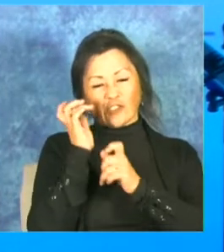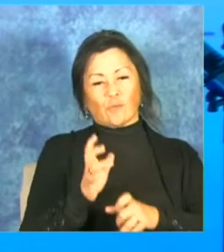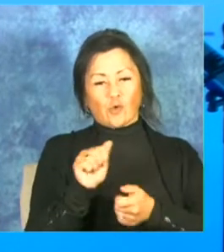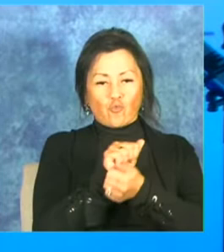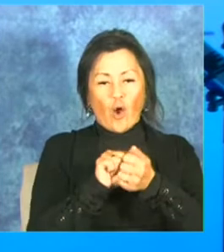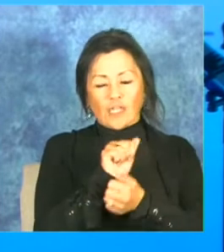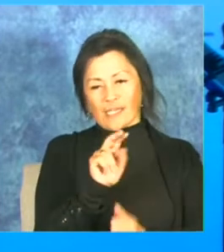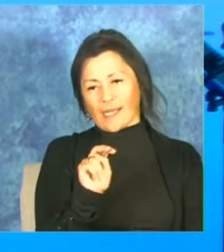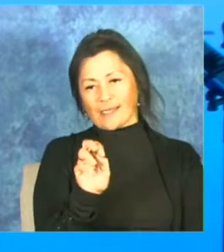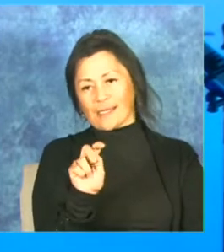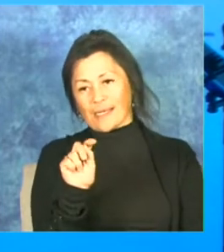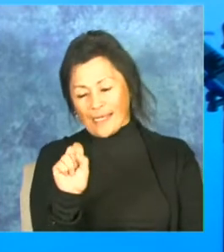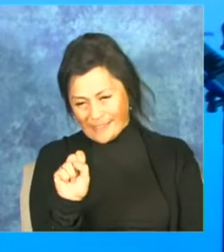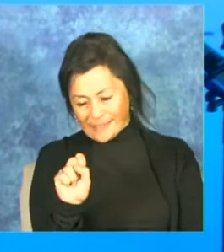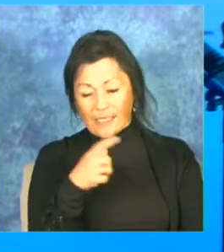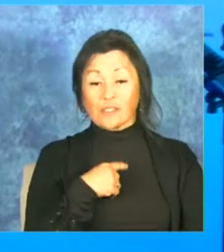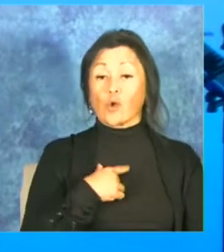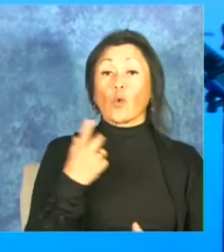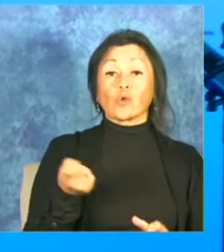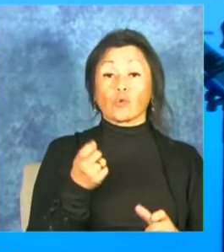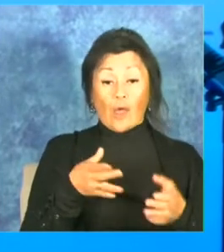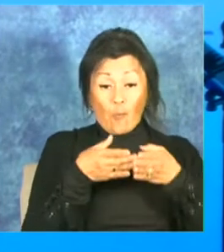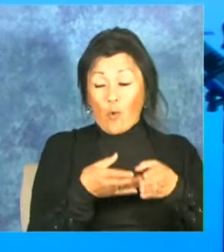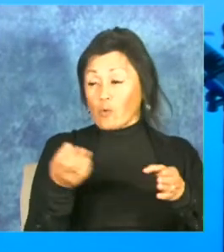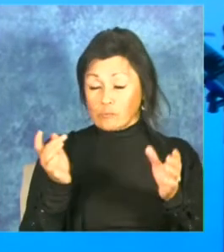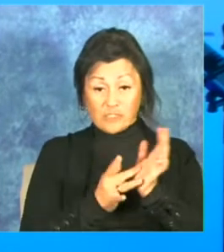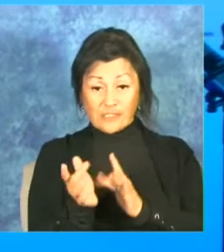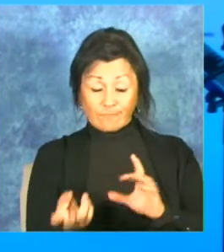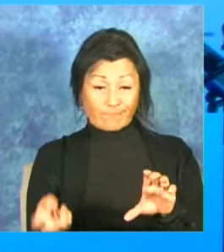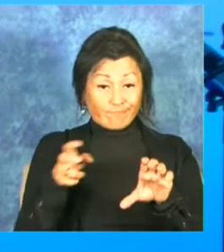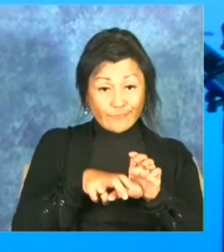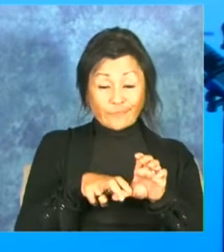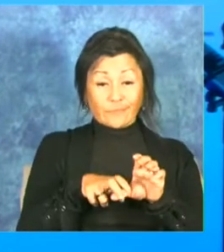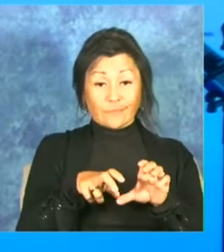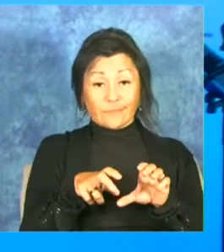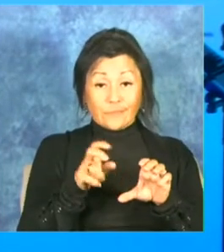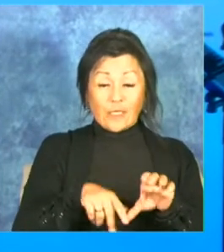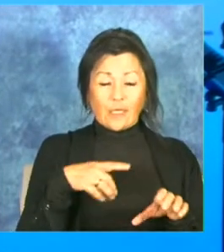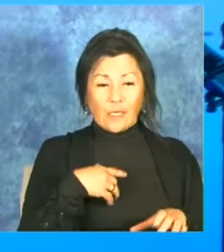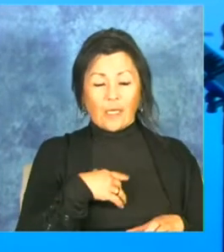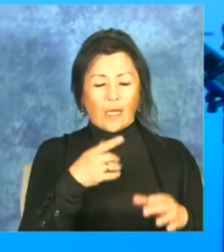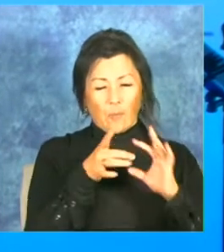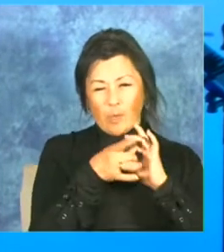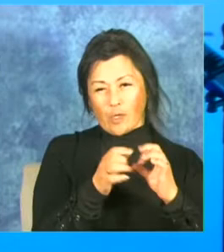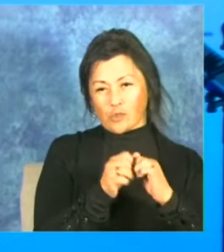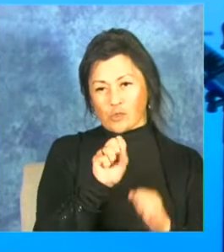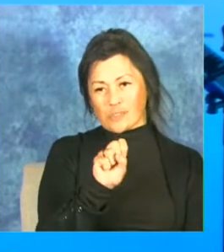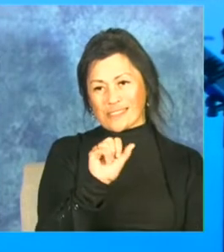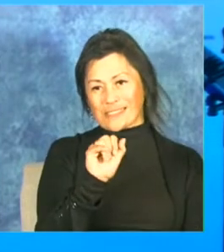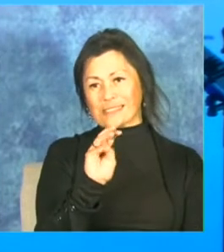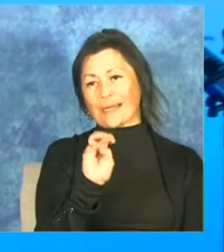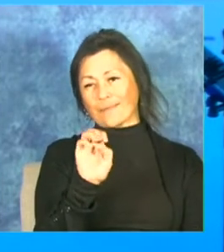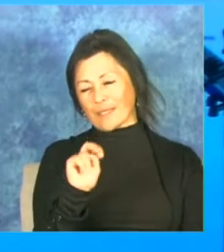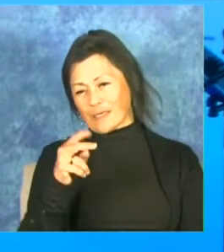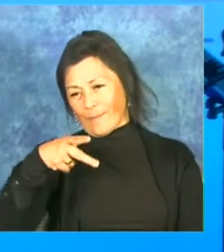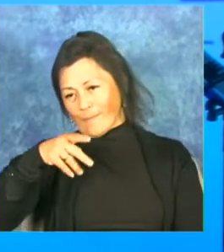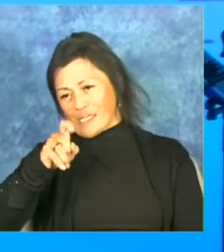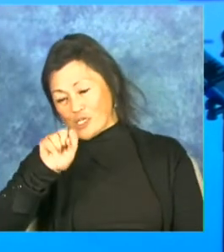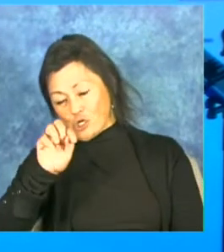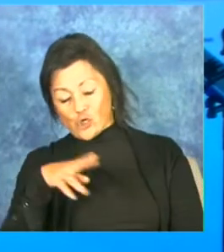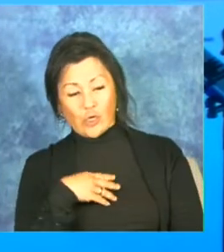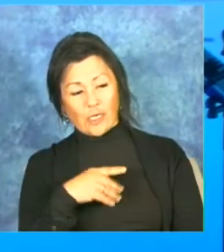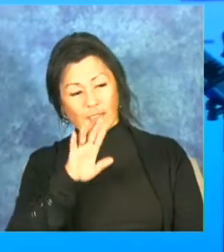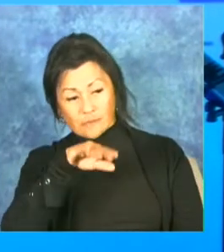nets. He got into one of the boats, the one belonging to Simon, that's Peter,